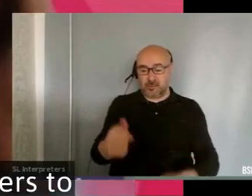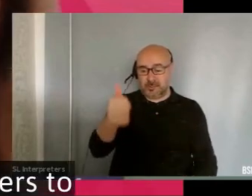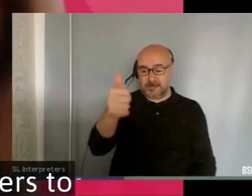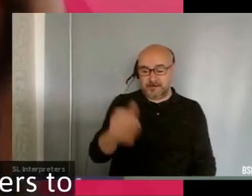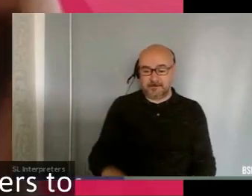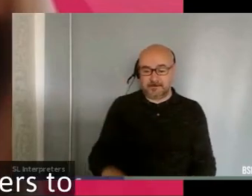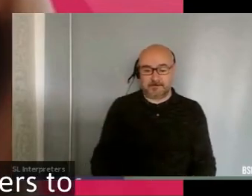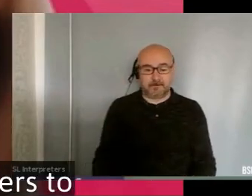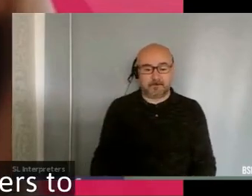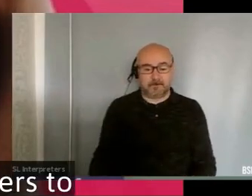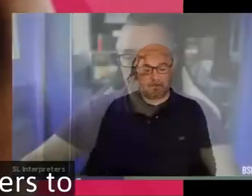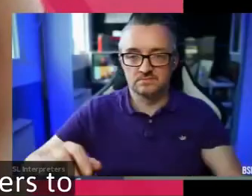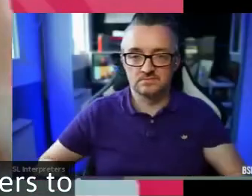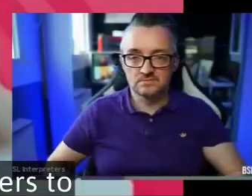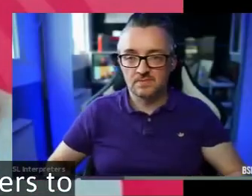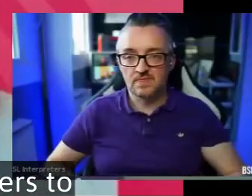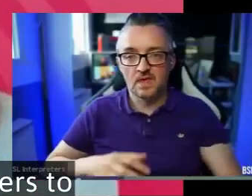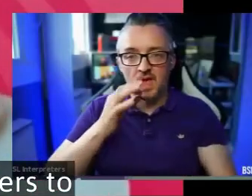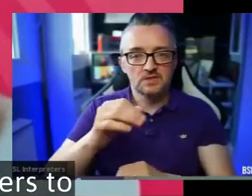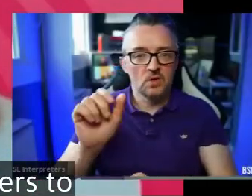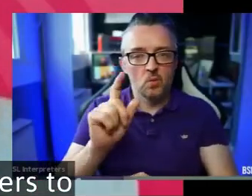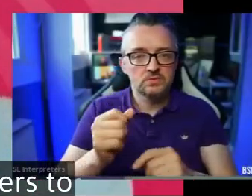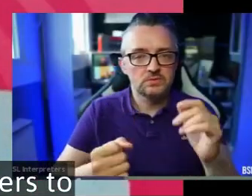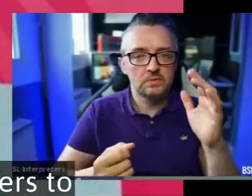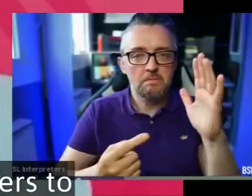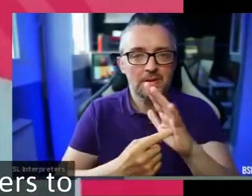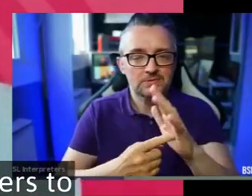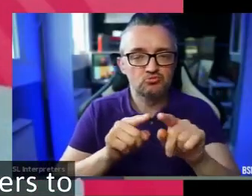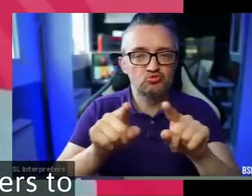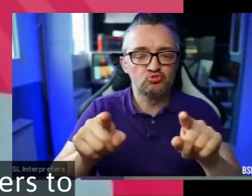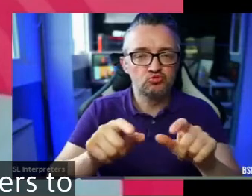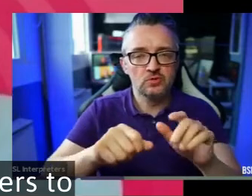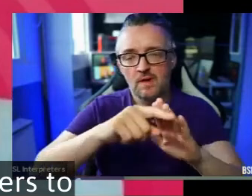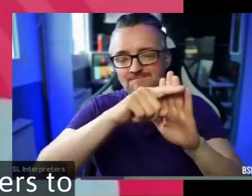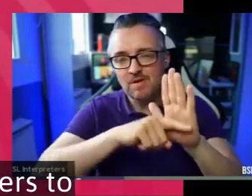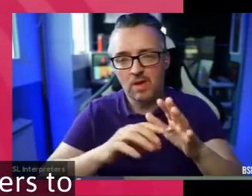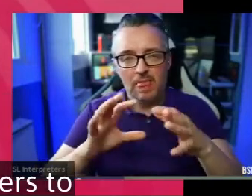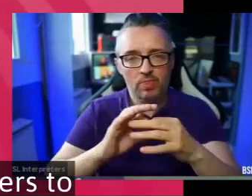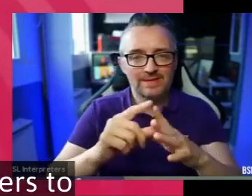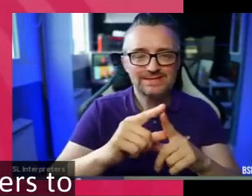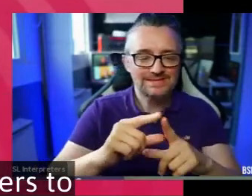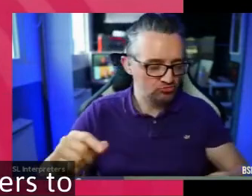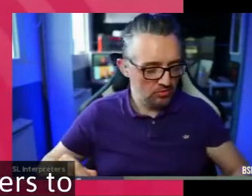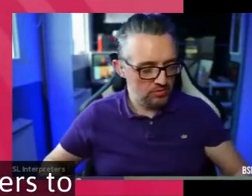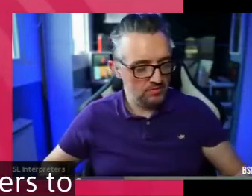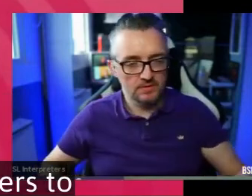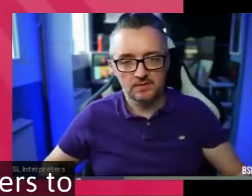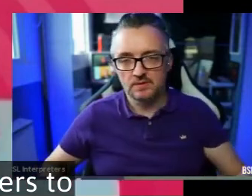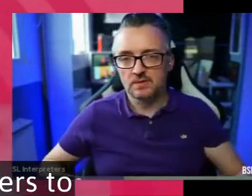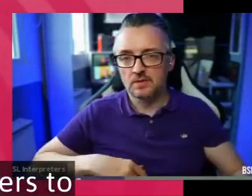how do we involve this, what matters to you framework within a digital